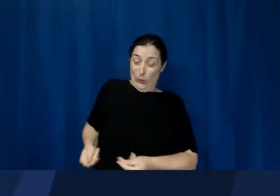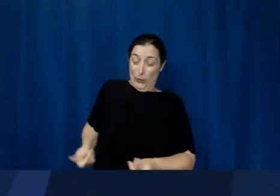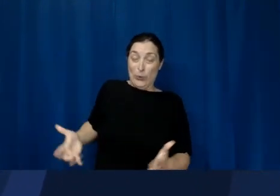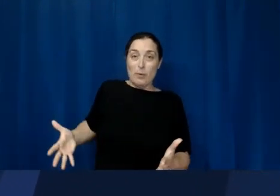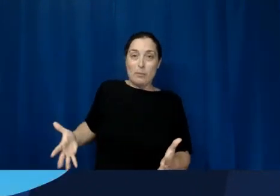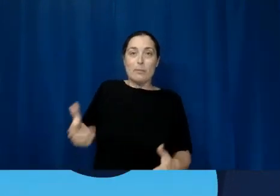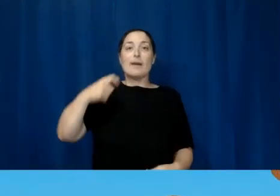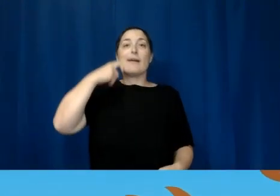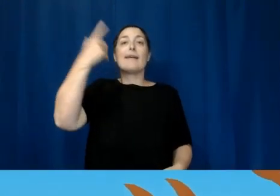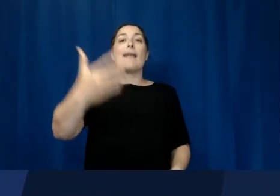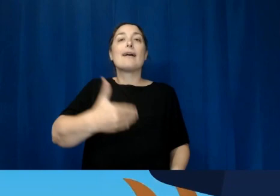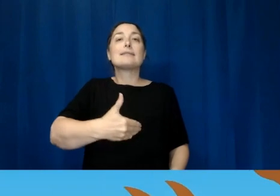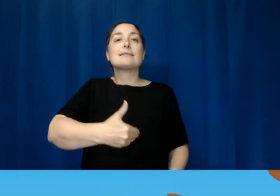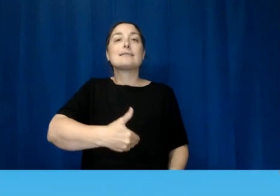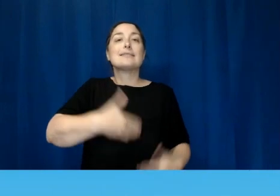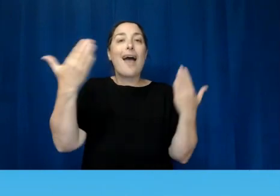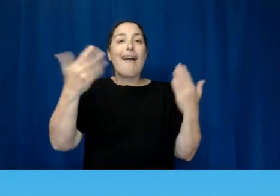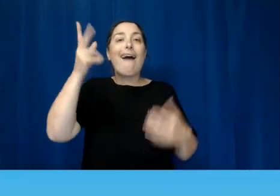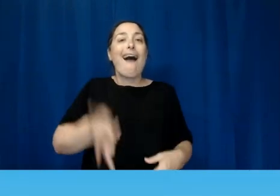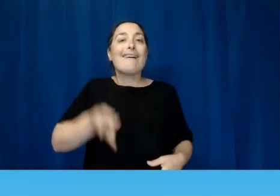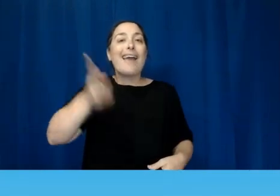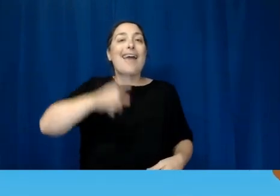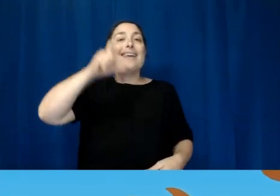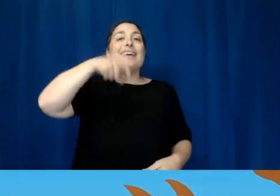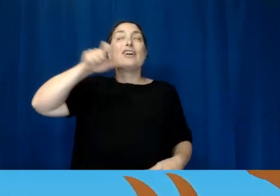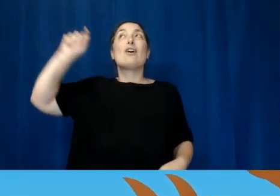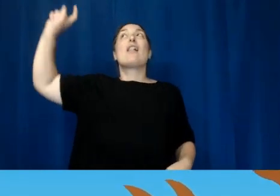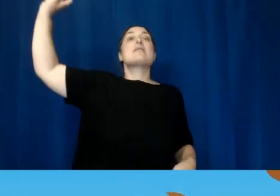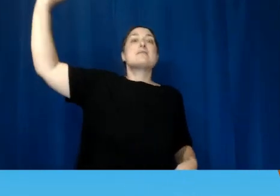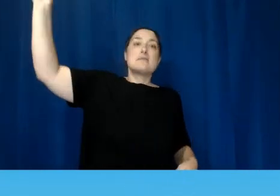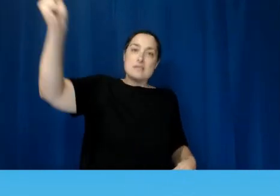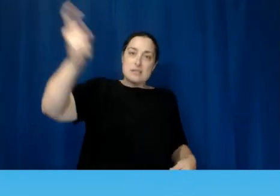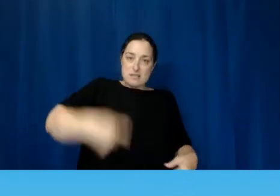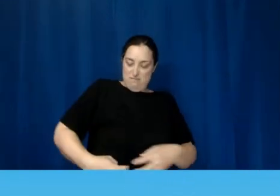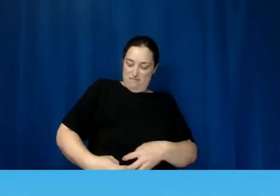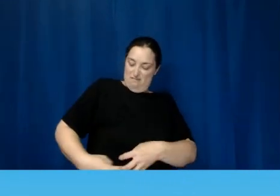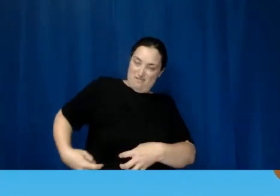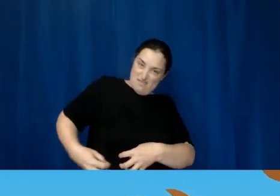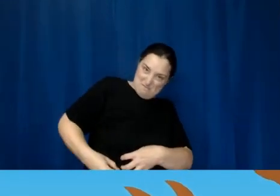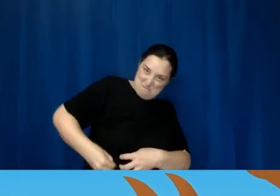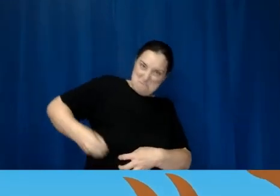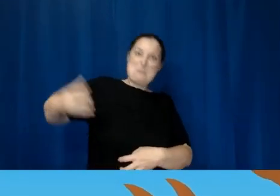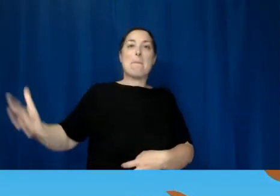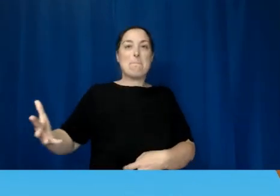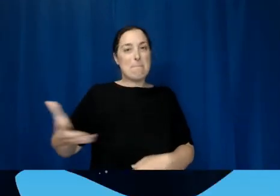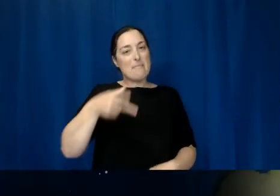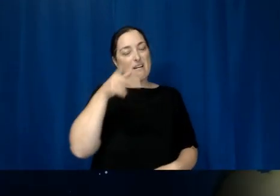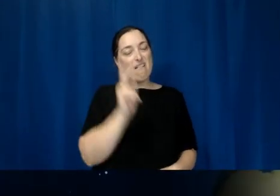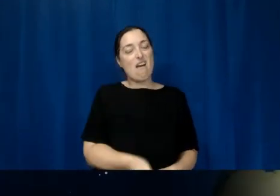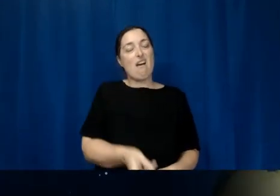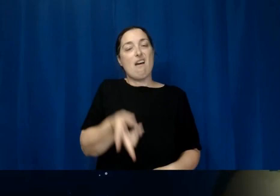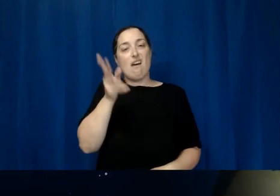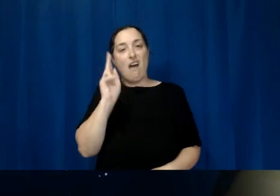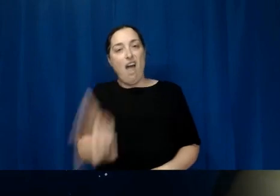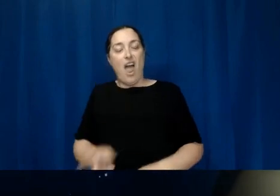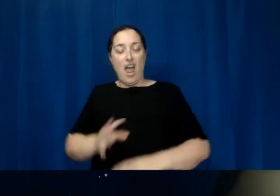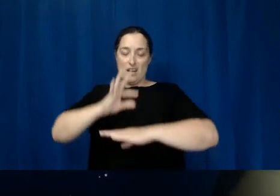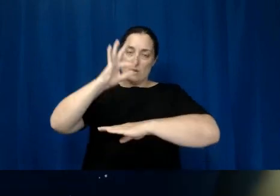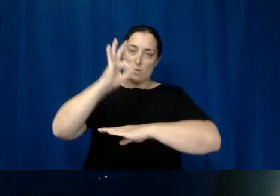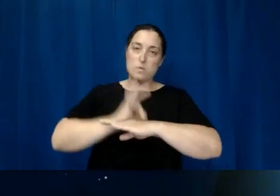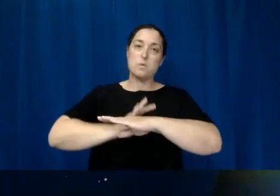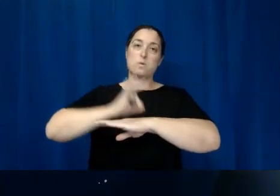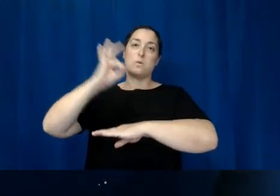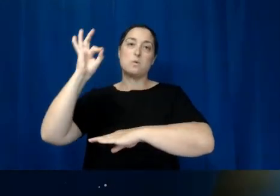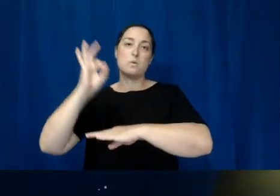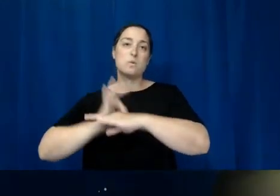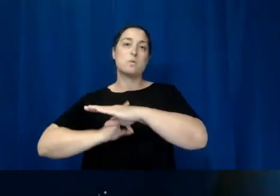regenerate. When the sun rose again, the giant eagle would return to feast on Prometheus's organs. This punishment continued day